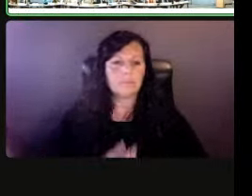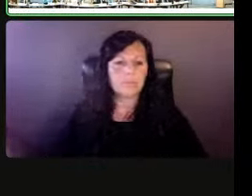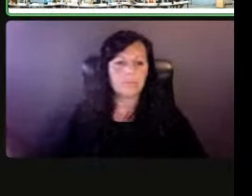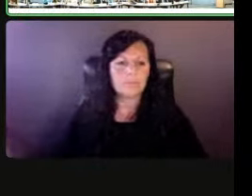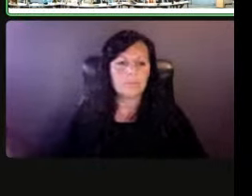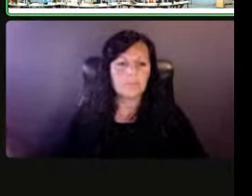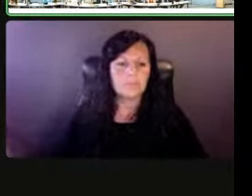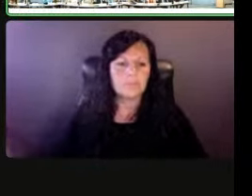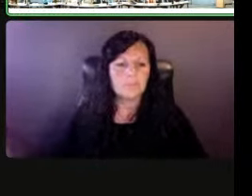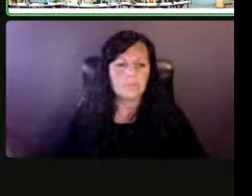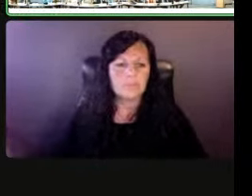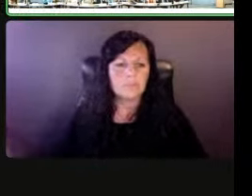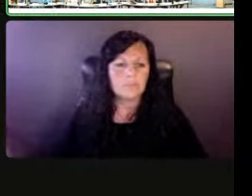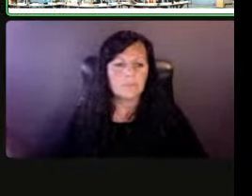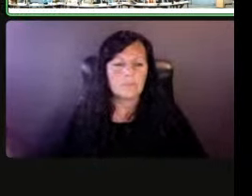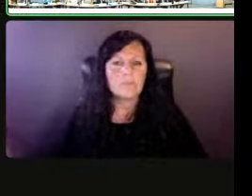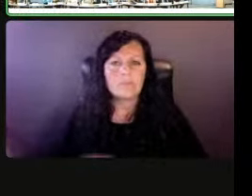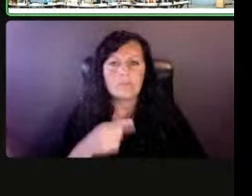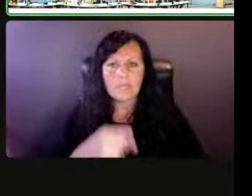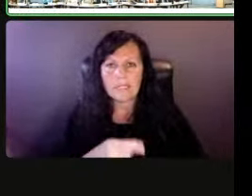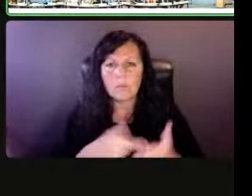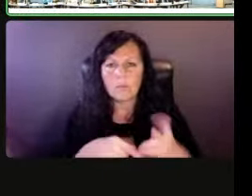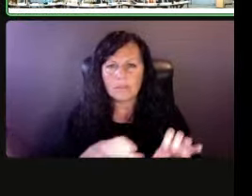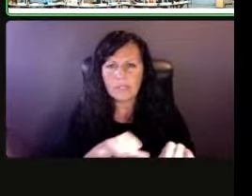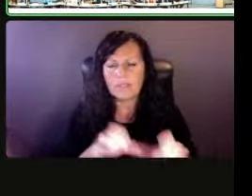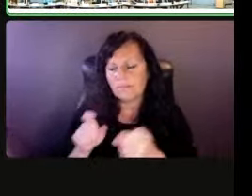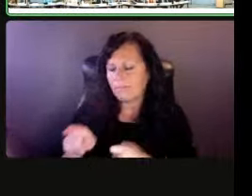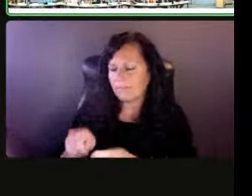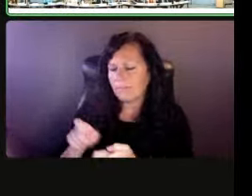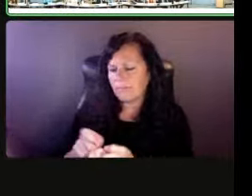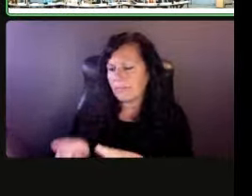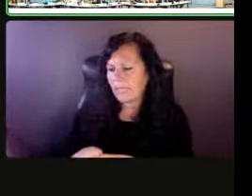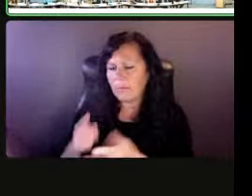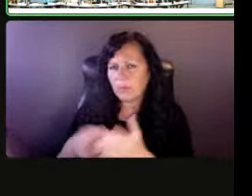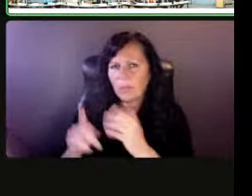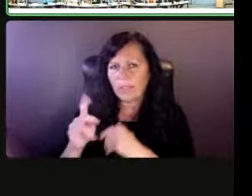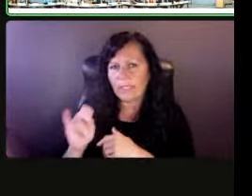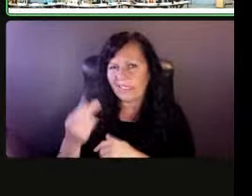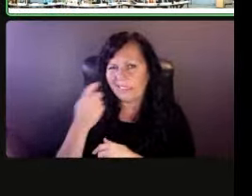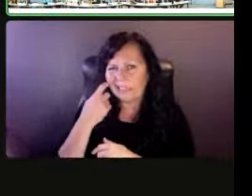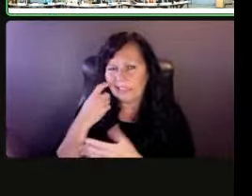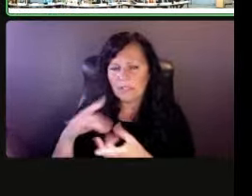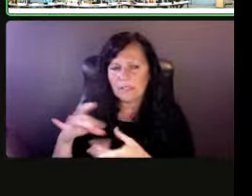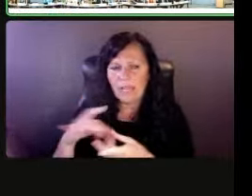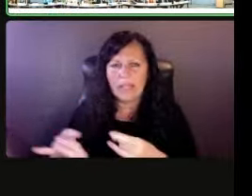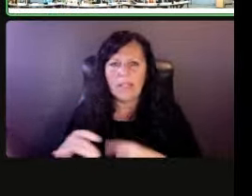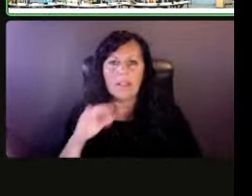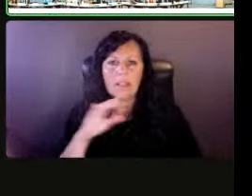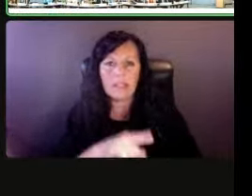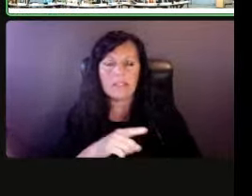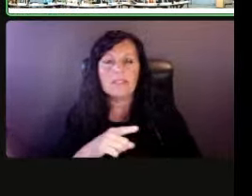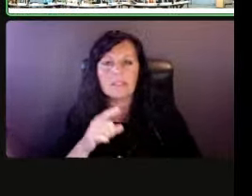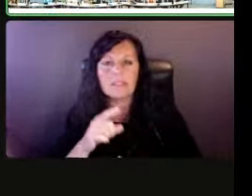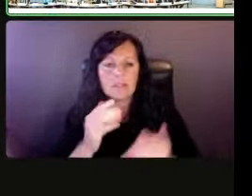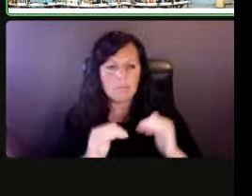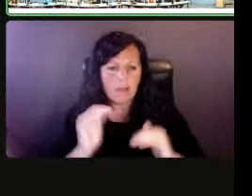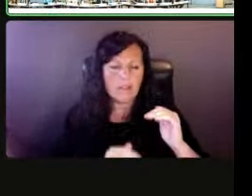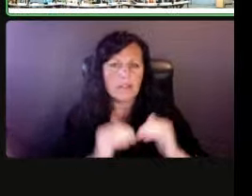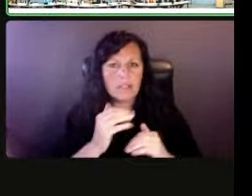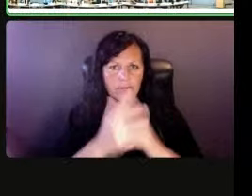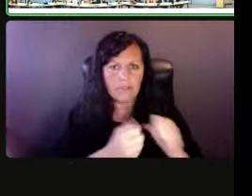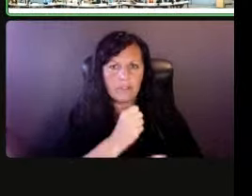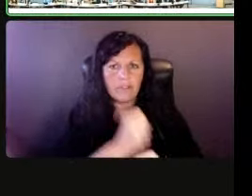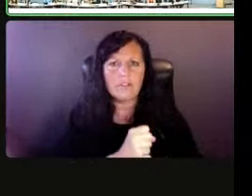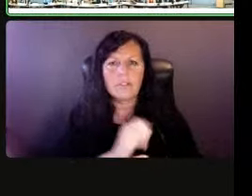What this does is exactly what Keith said. His direction was to balance the 5 years within the fund balance policy, making